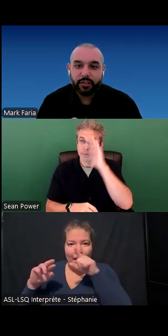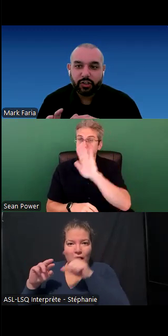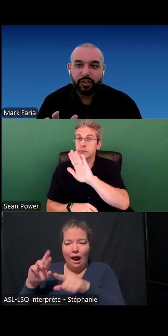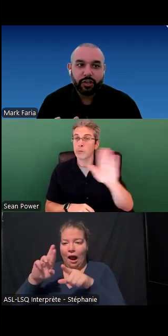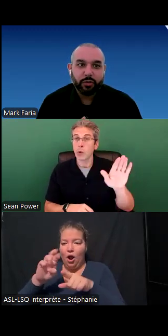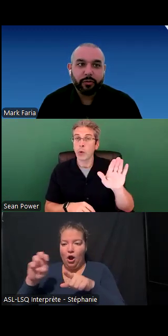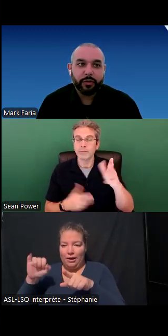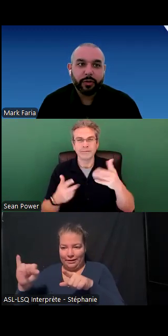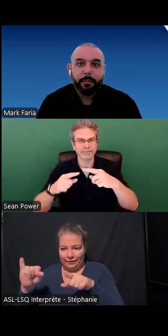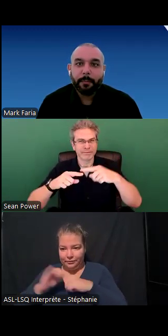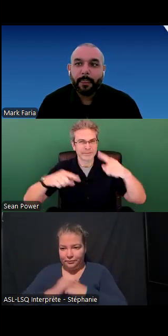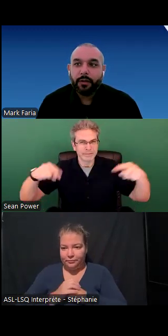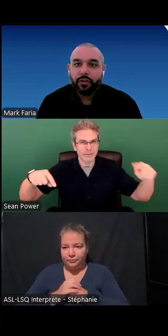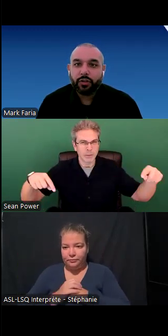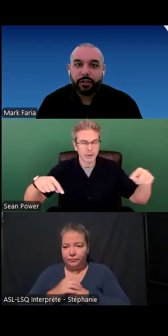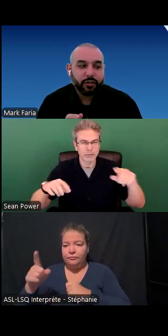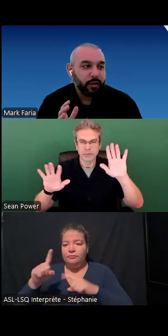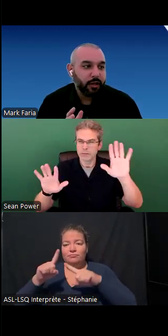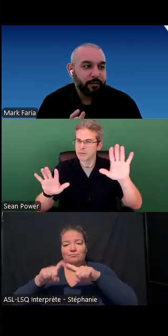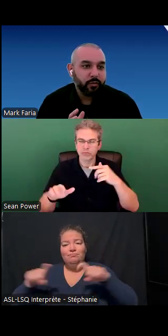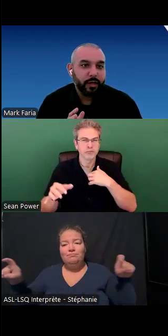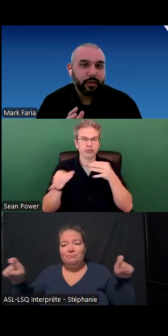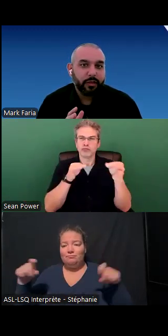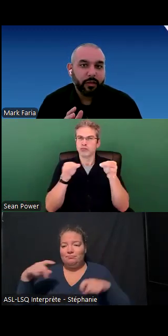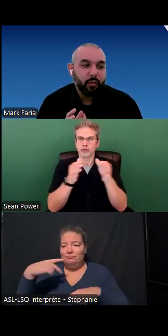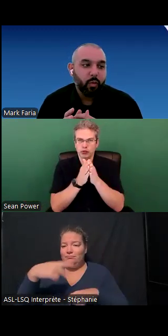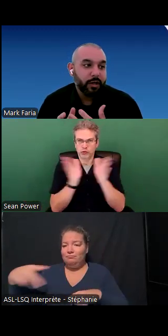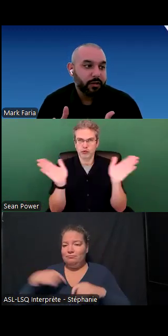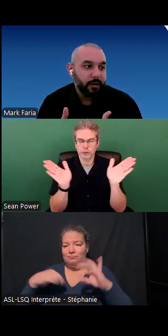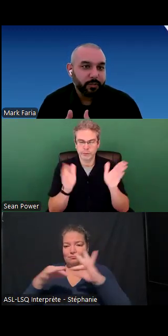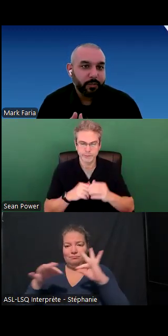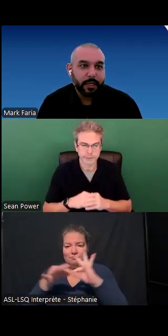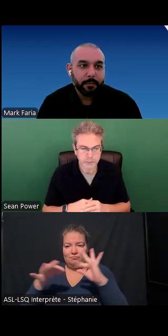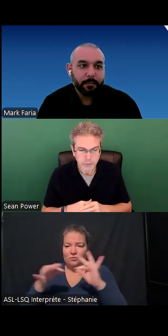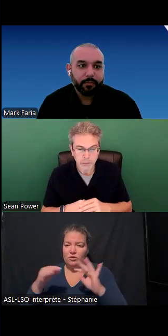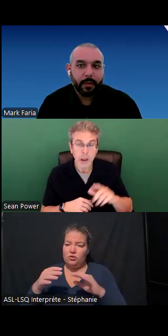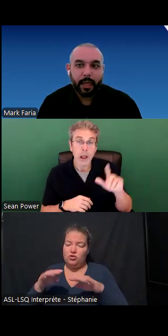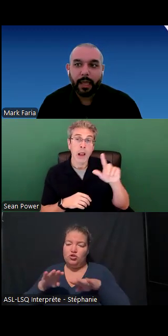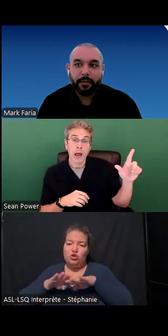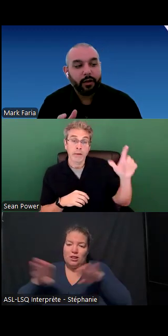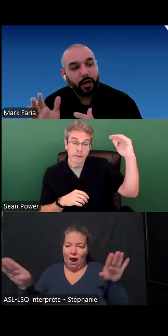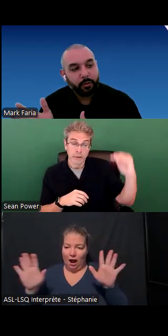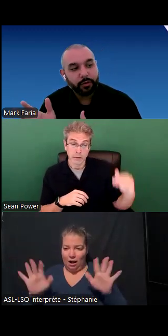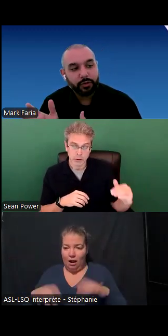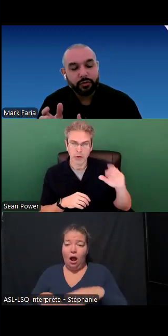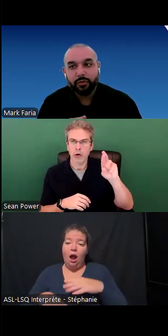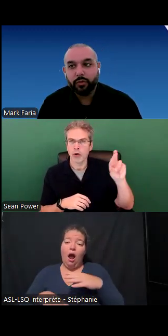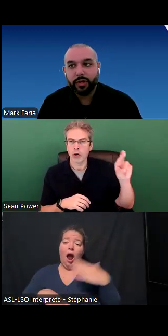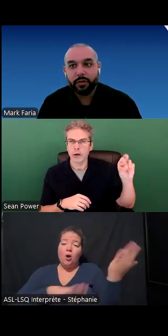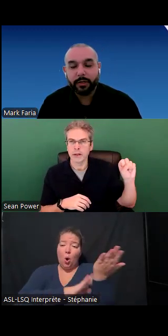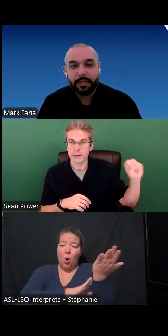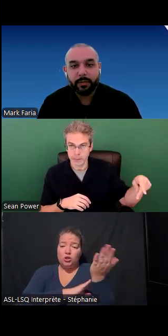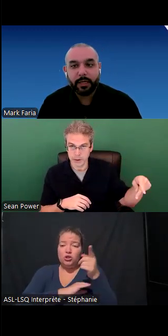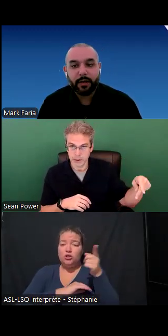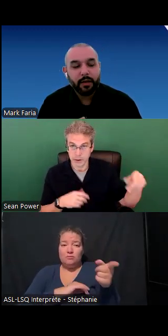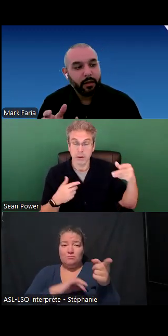So this is just a general overview. So I'll start on the left with what is an RSP, and then I'll hop over to what is